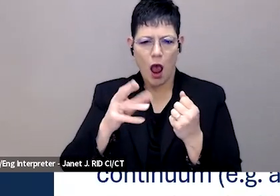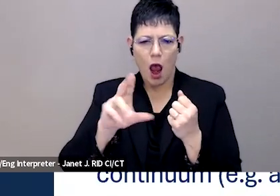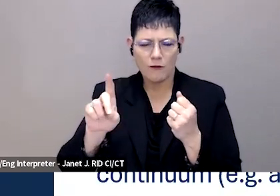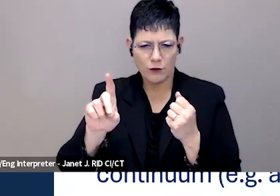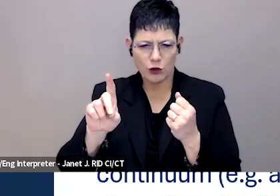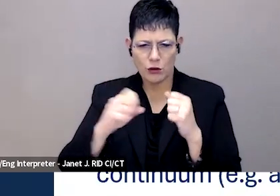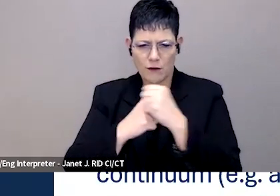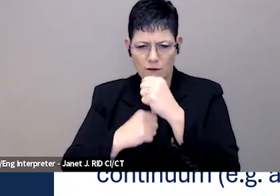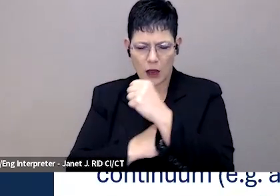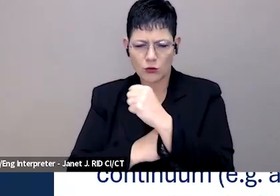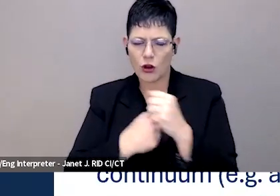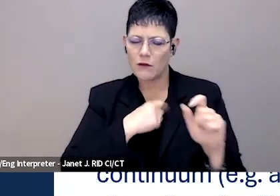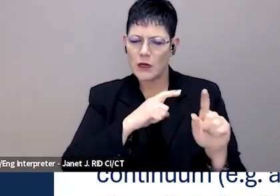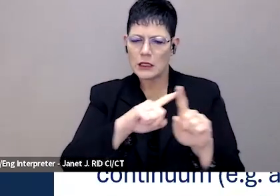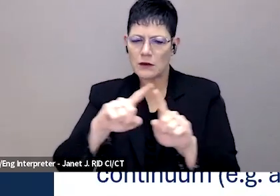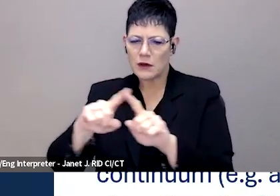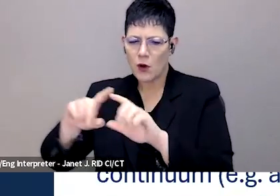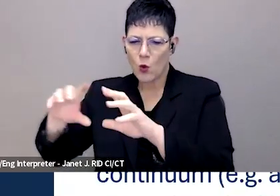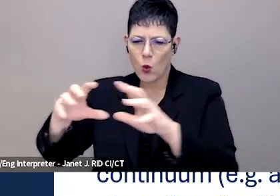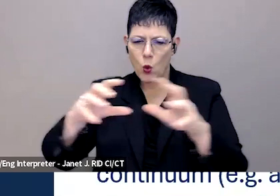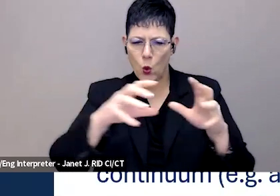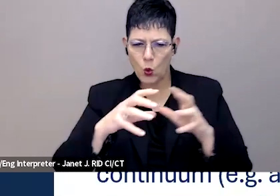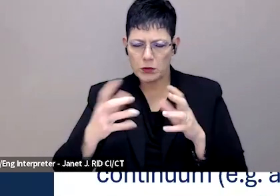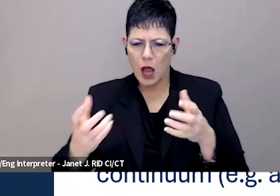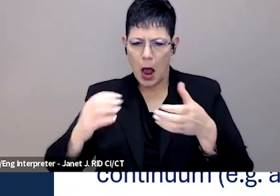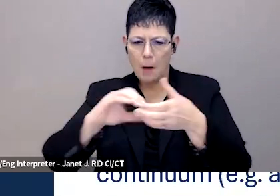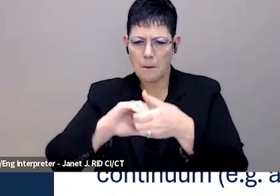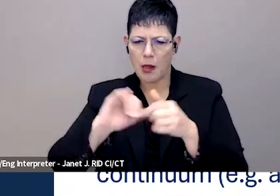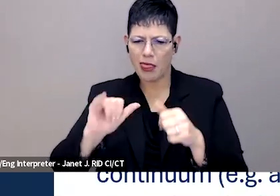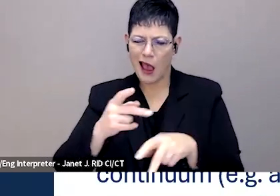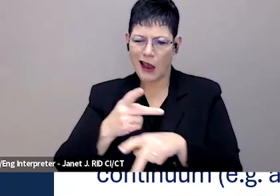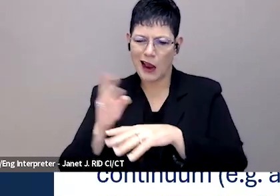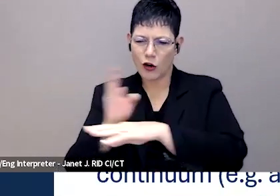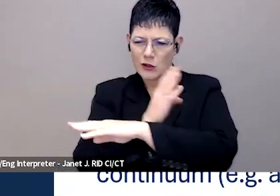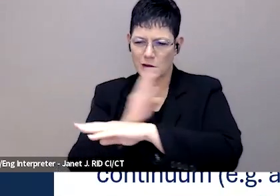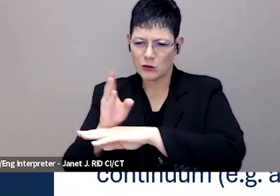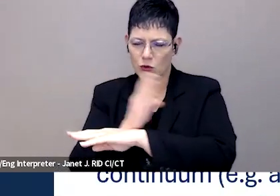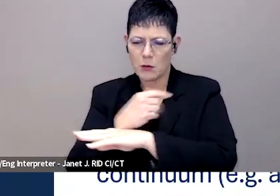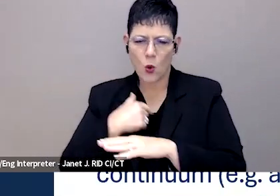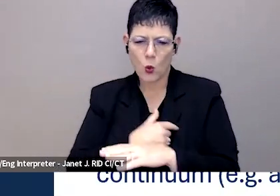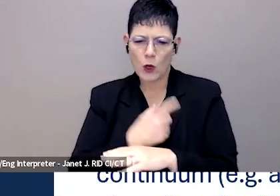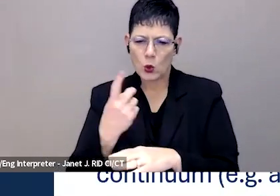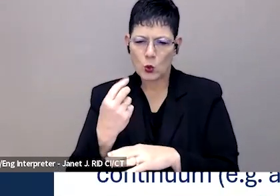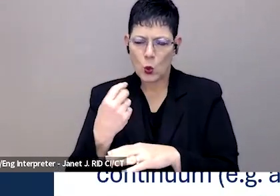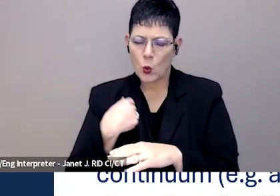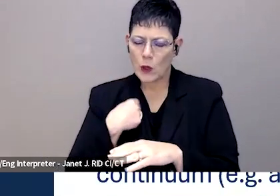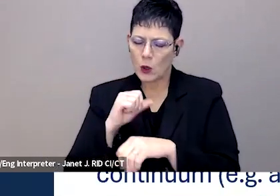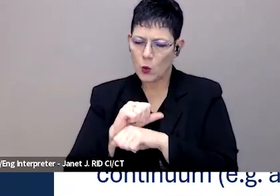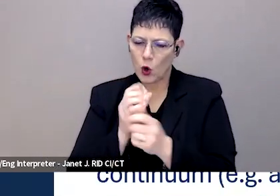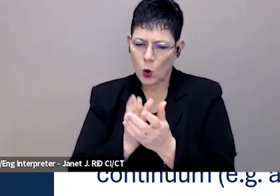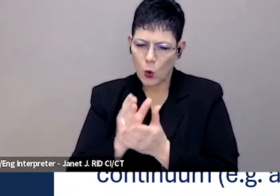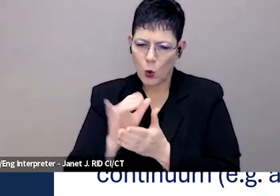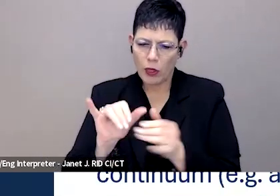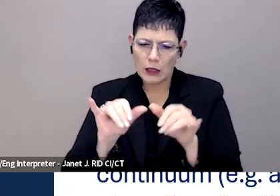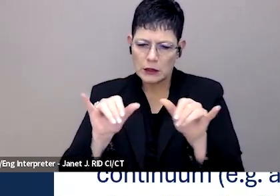across aging, disability, and patient advocacy, the care continuum. Together, we're working across the care continuum to drive